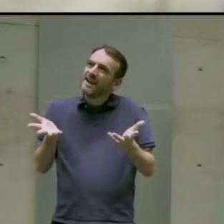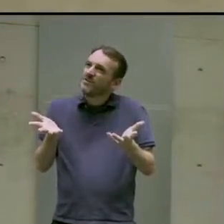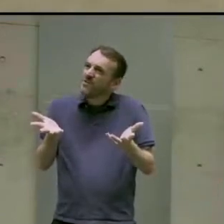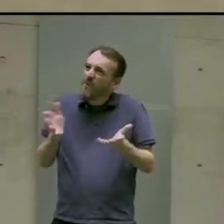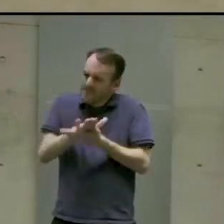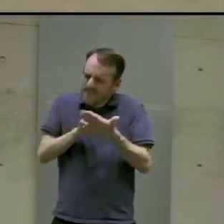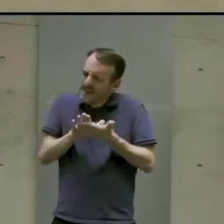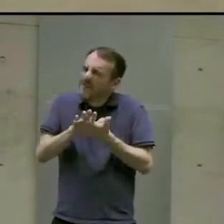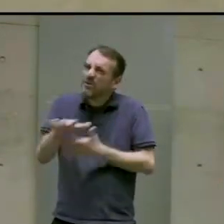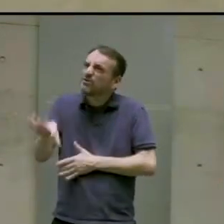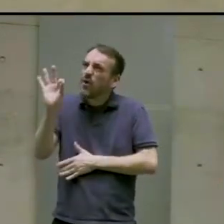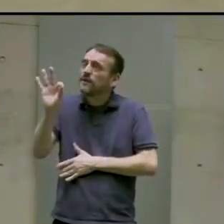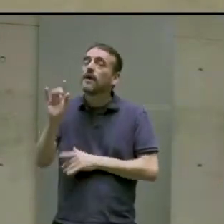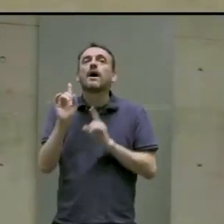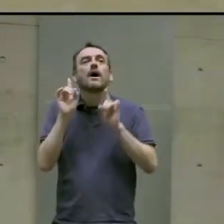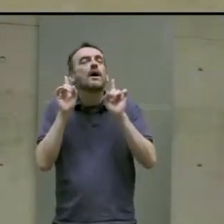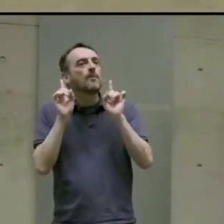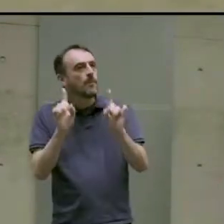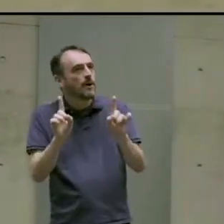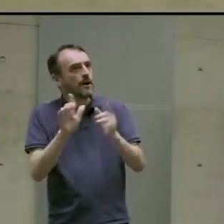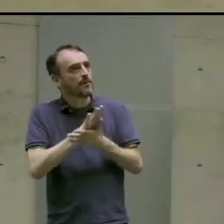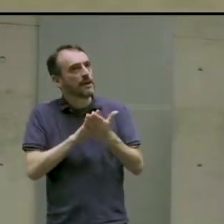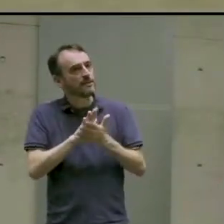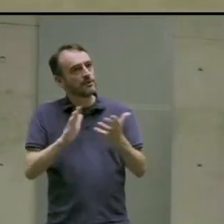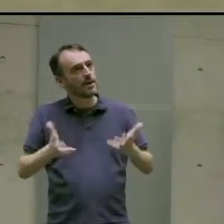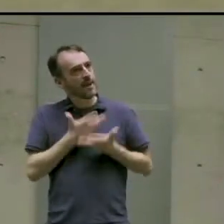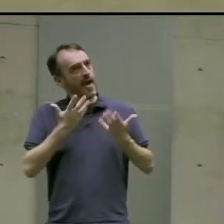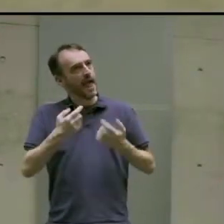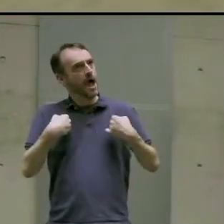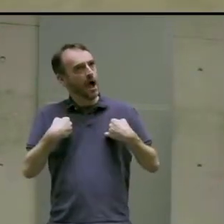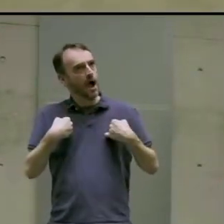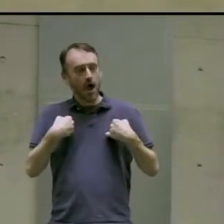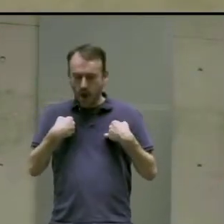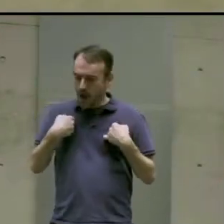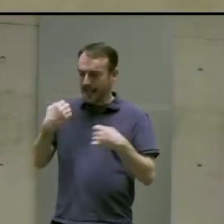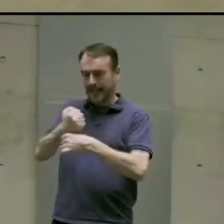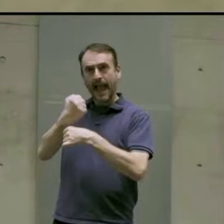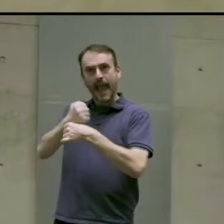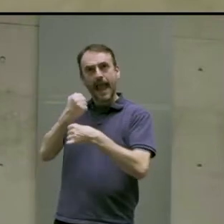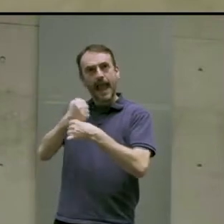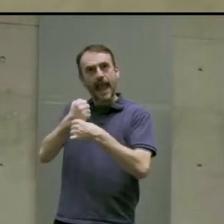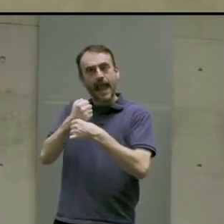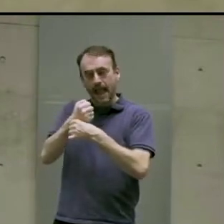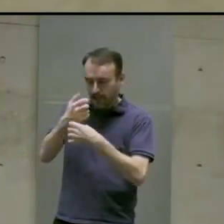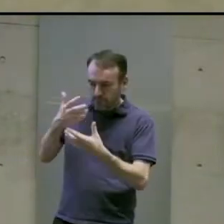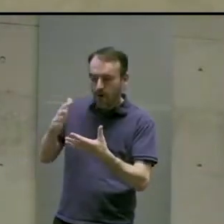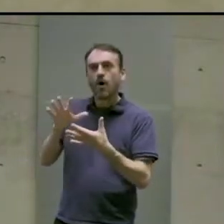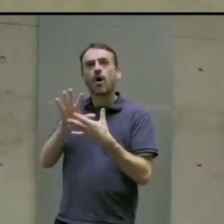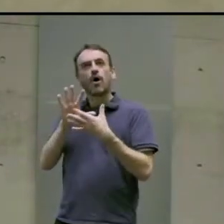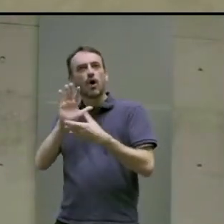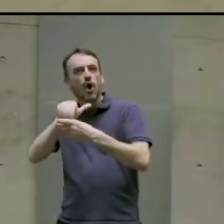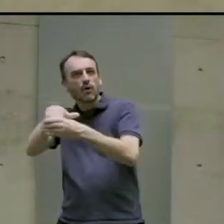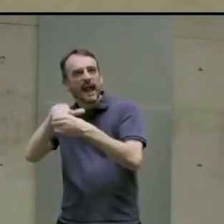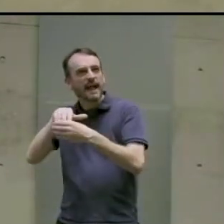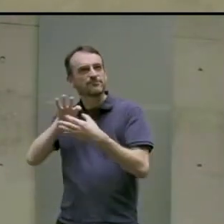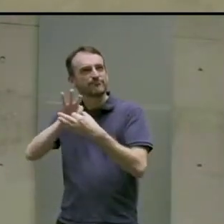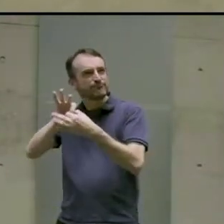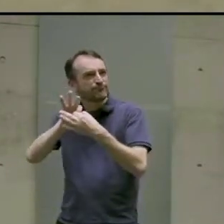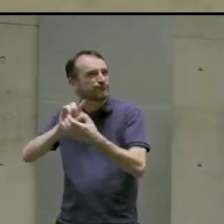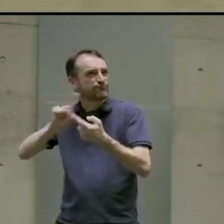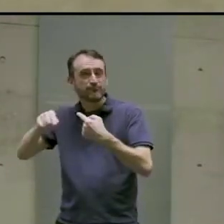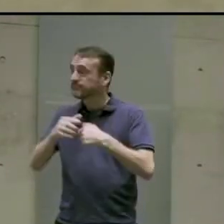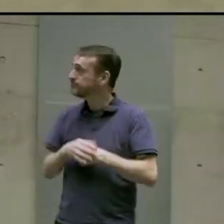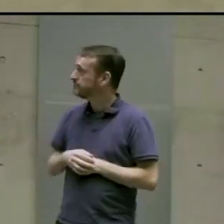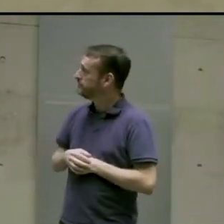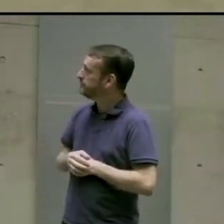choice. But it is a way for the player to engage with the content and have a space to express themselves in. This is,